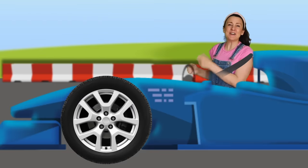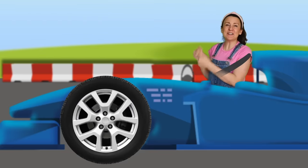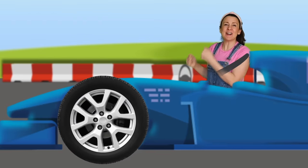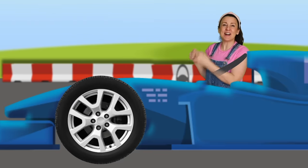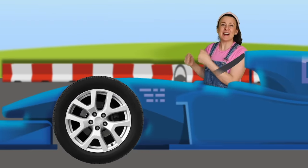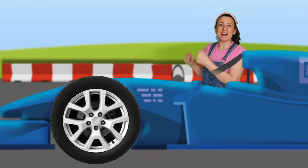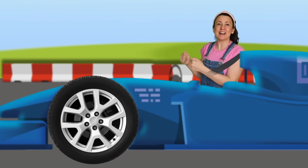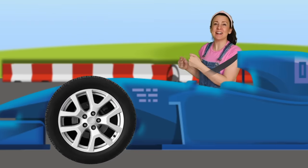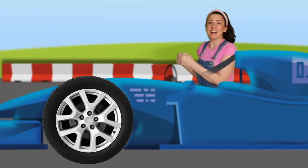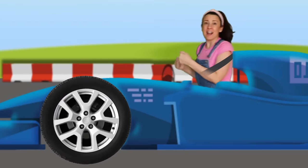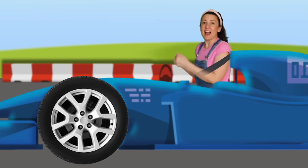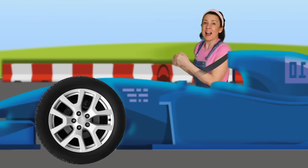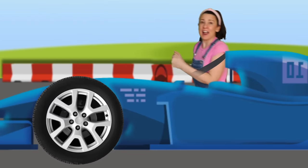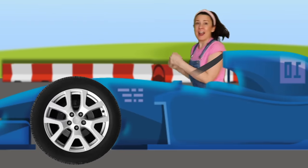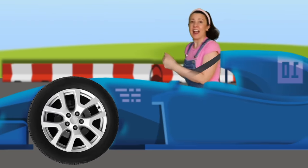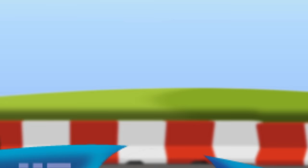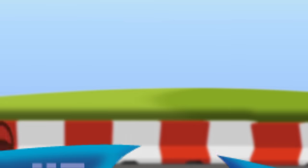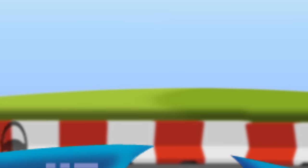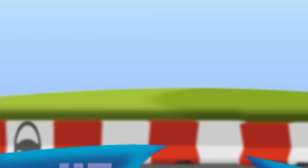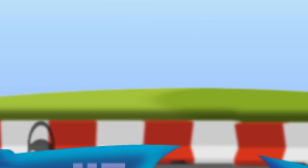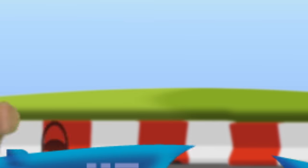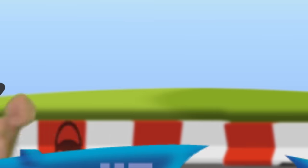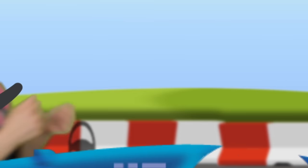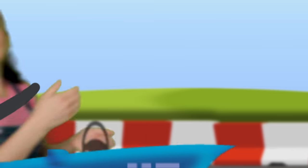Go, car!